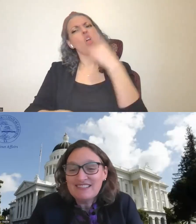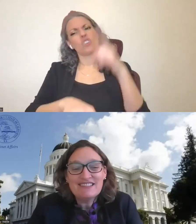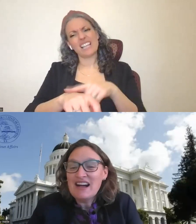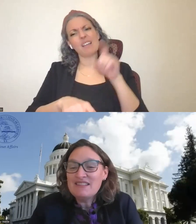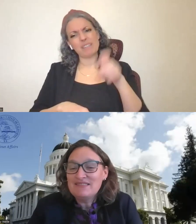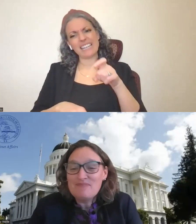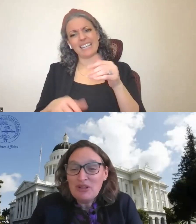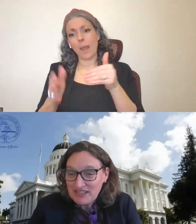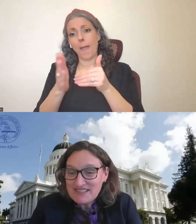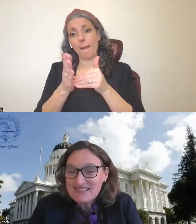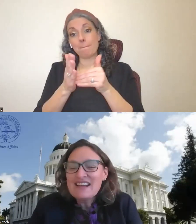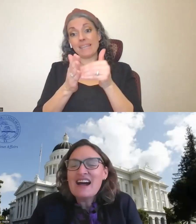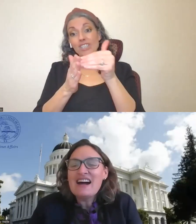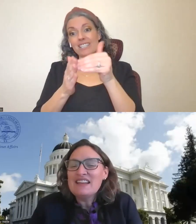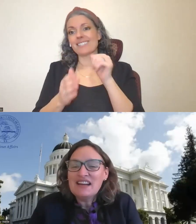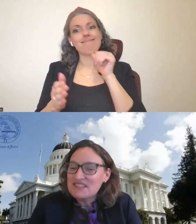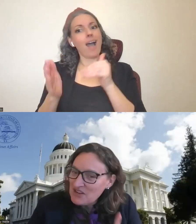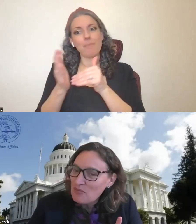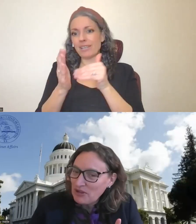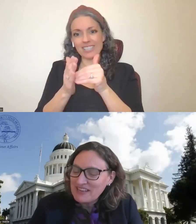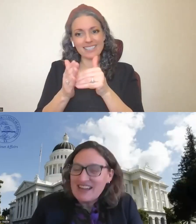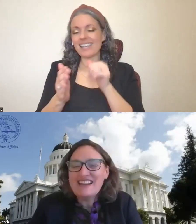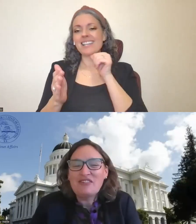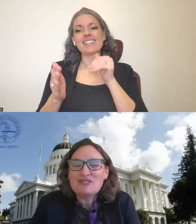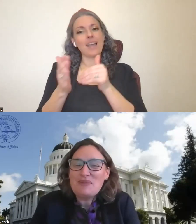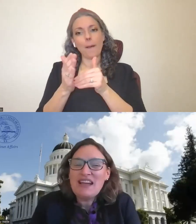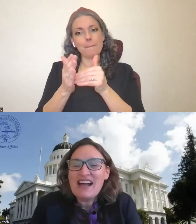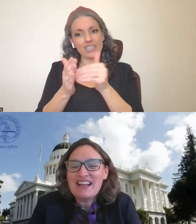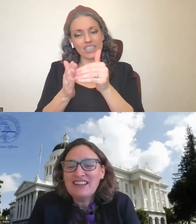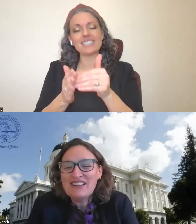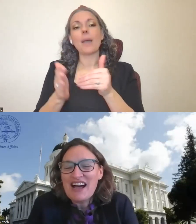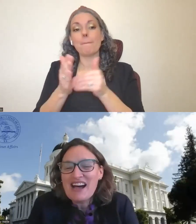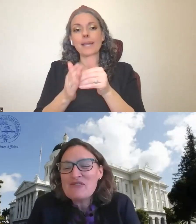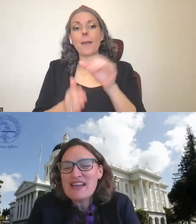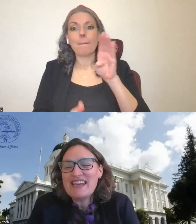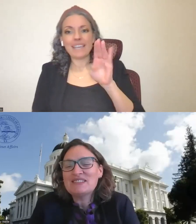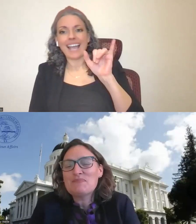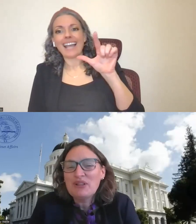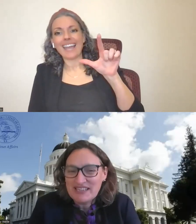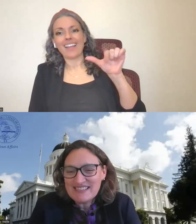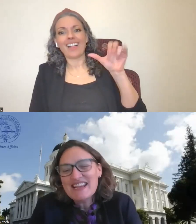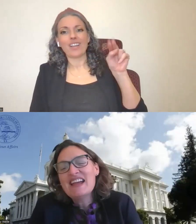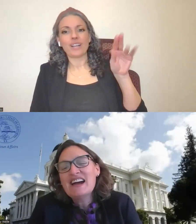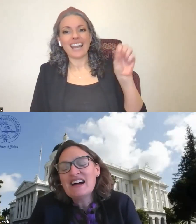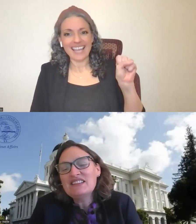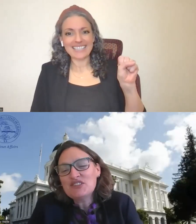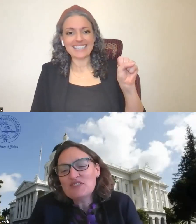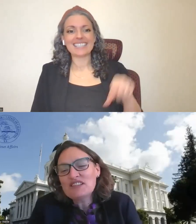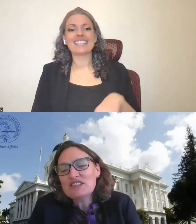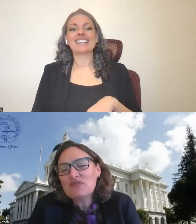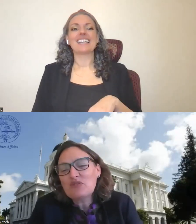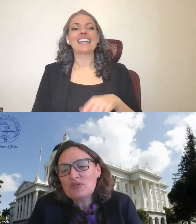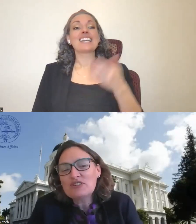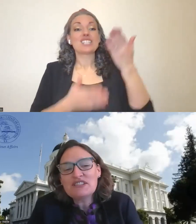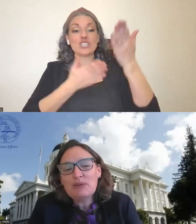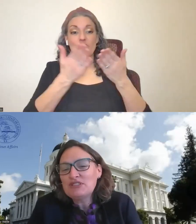billions, not millions, and not single billion. There's a billions, billions in